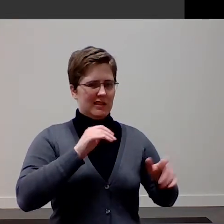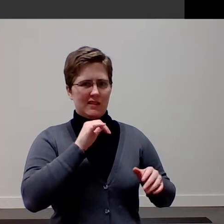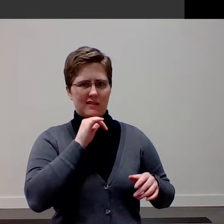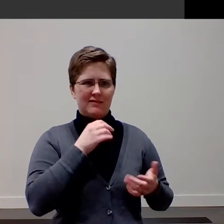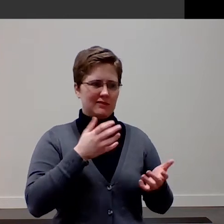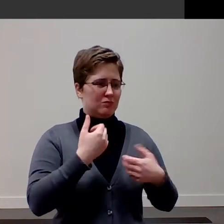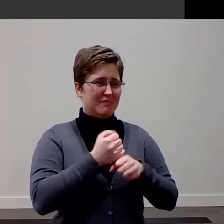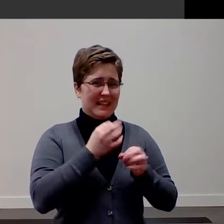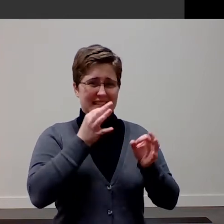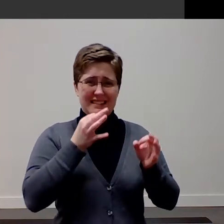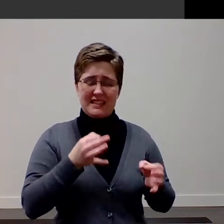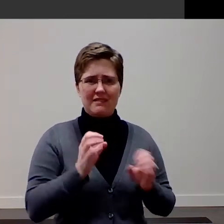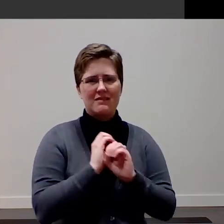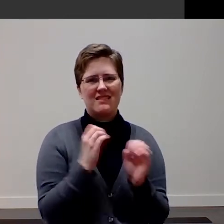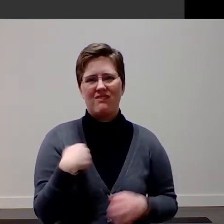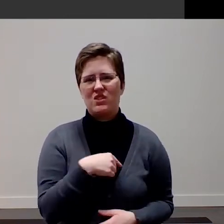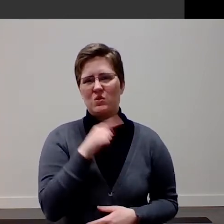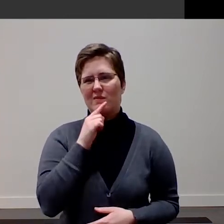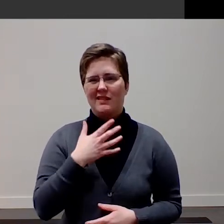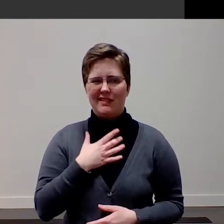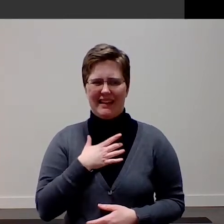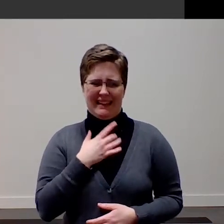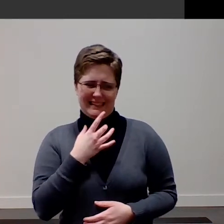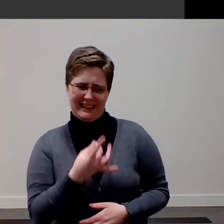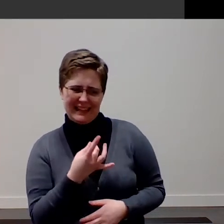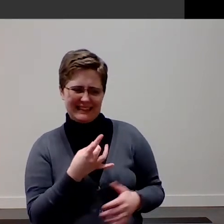trying to make a decision that none of us really like,